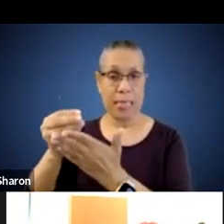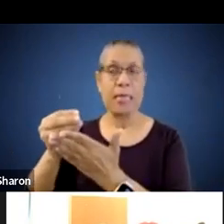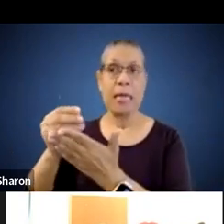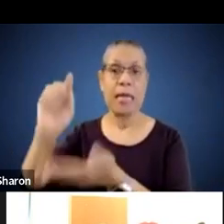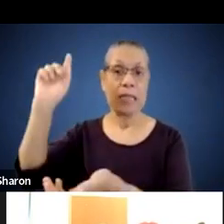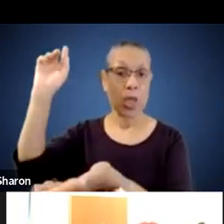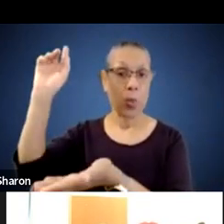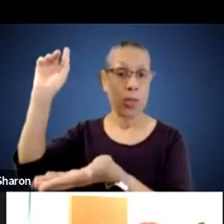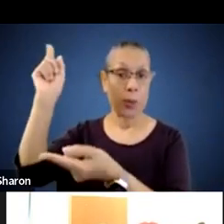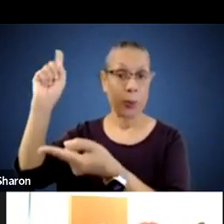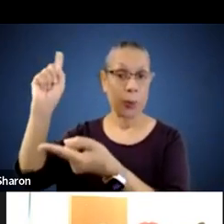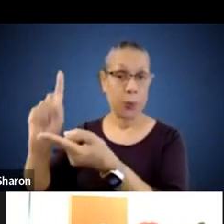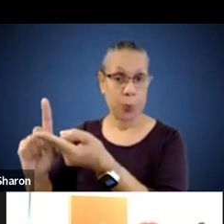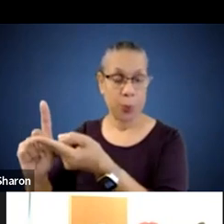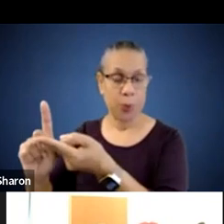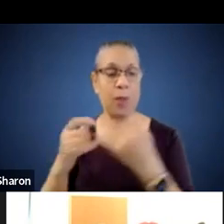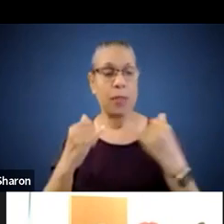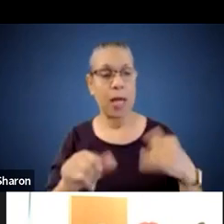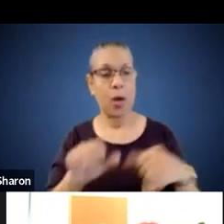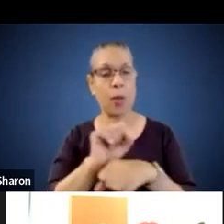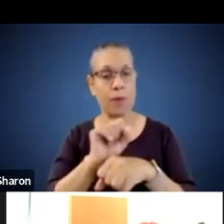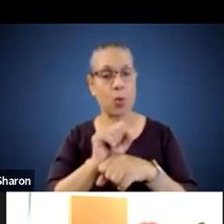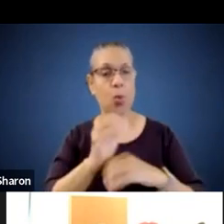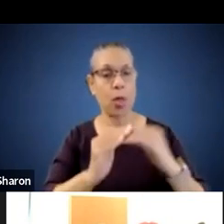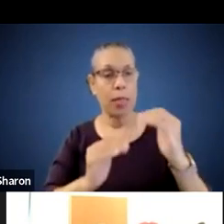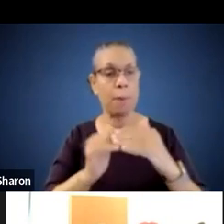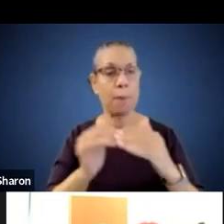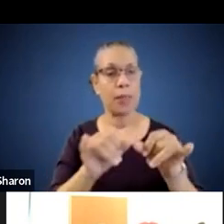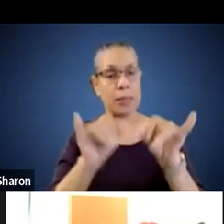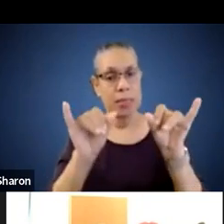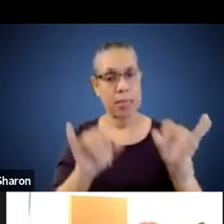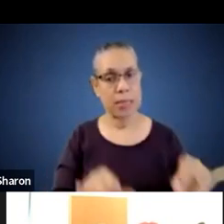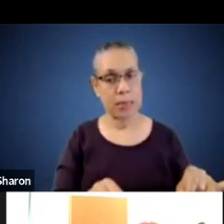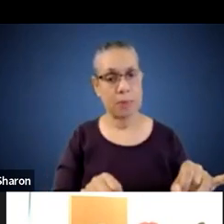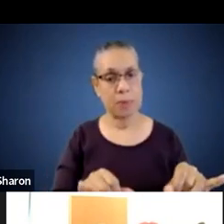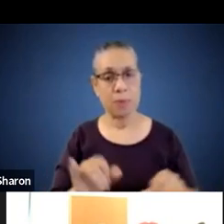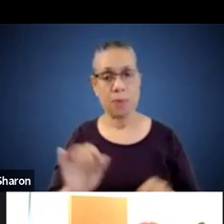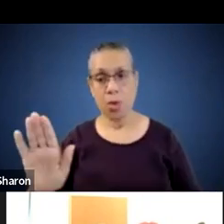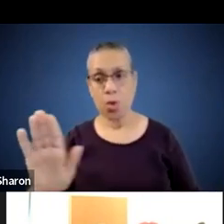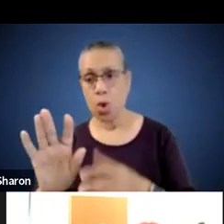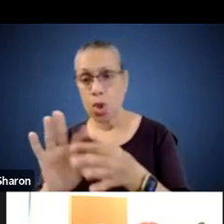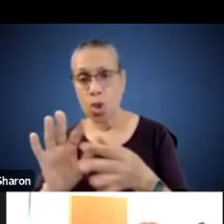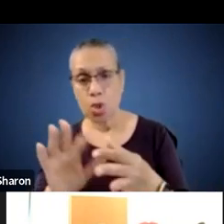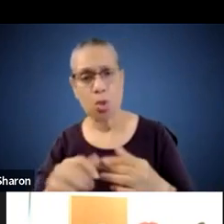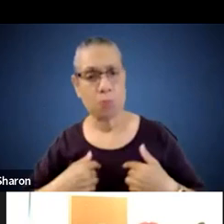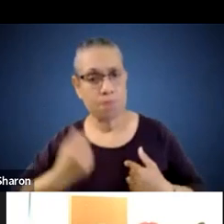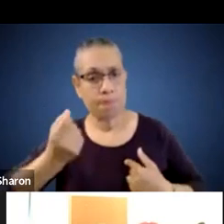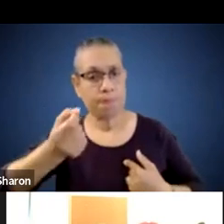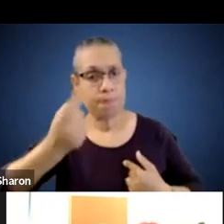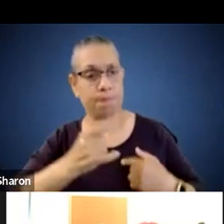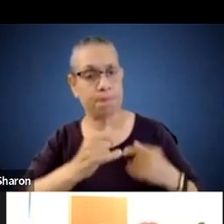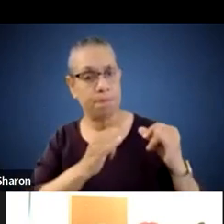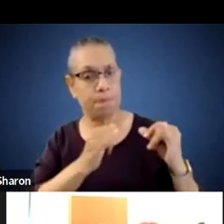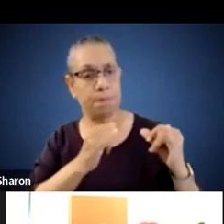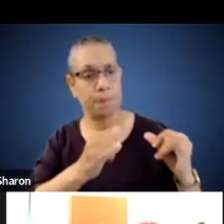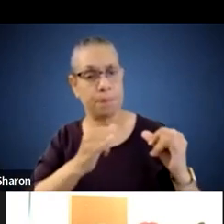build a system that can work moving forward I'd share many of the concerns that you do um